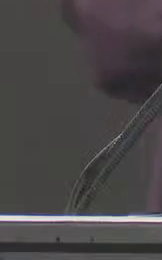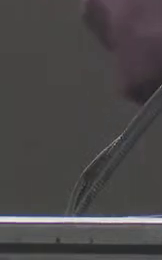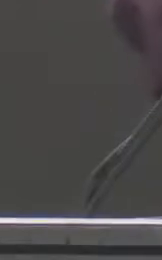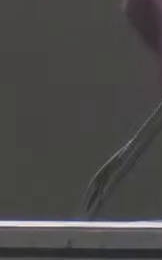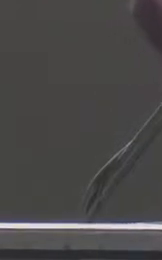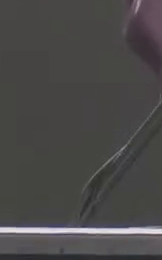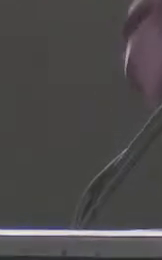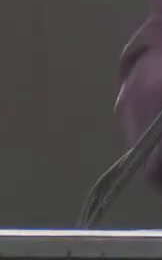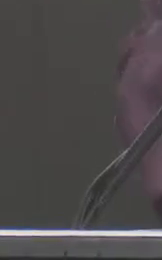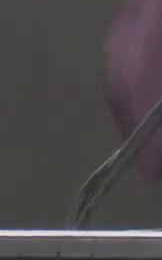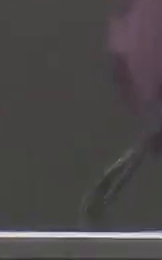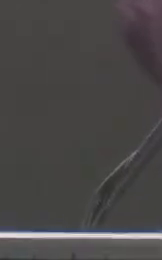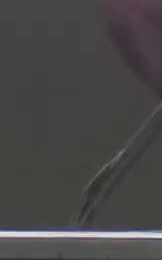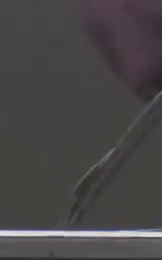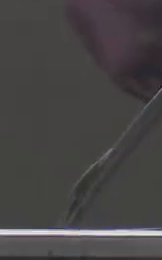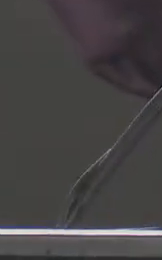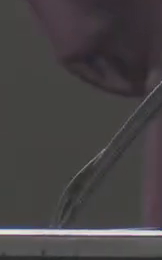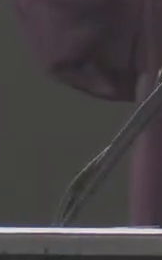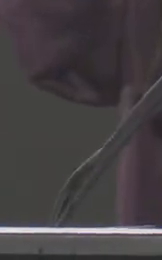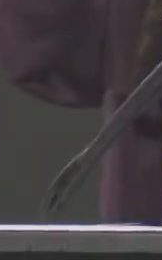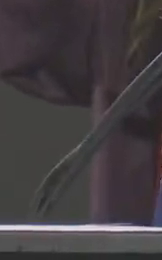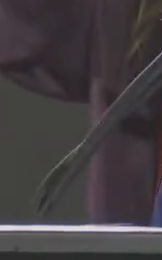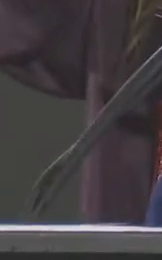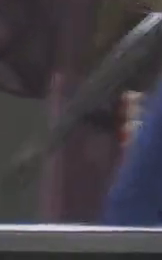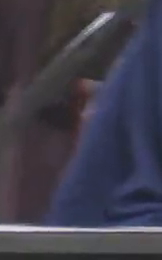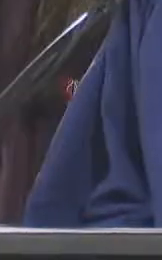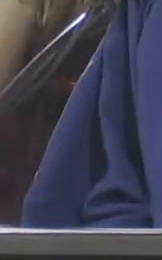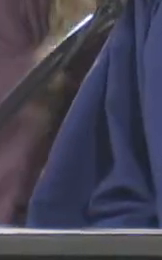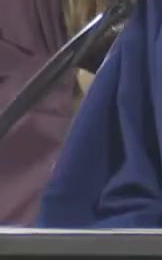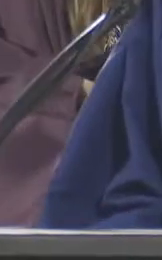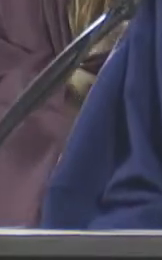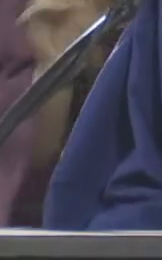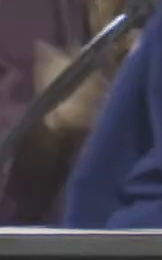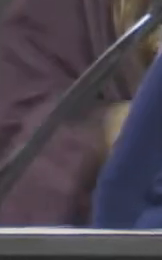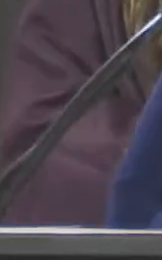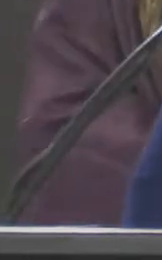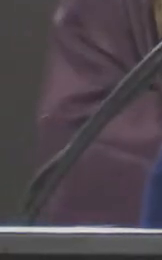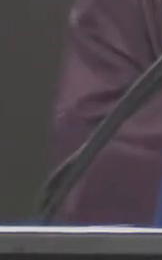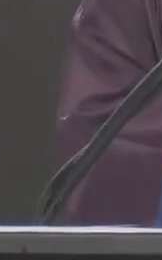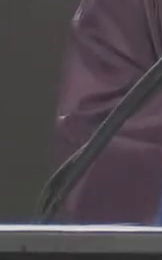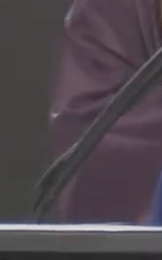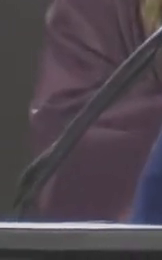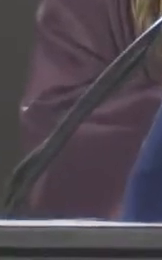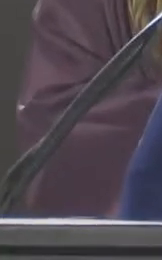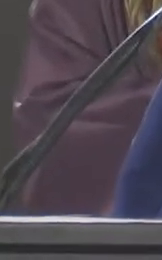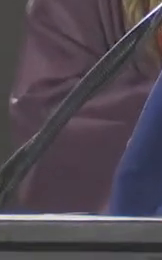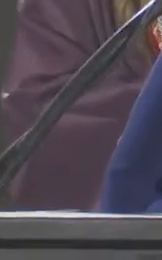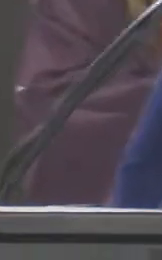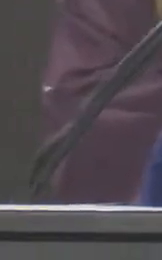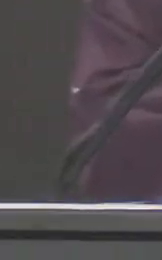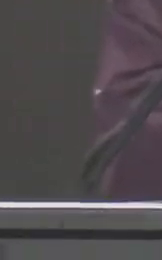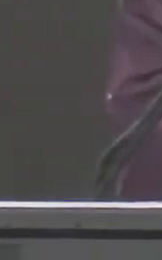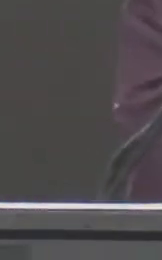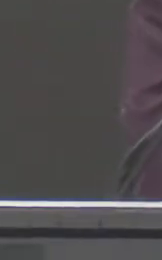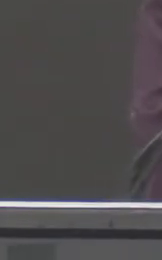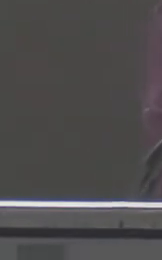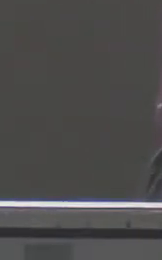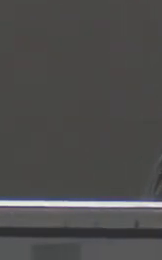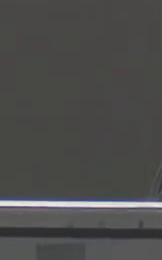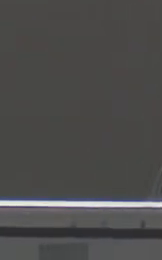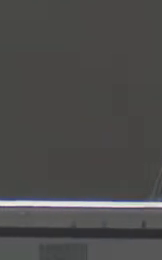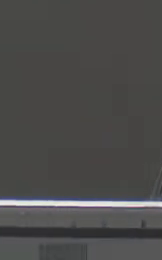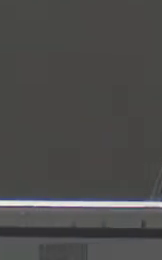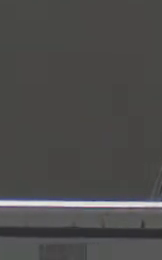We ask that you help us leave the stadium in beautiful condition for the next commencement ceremony.